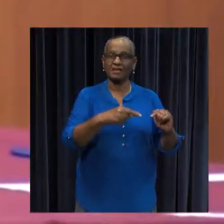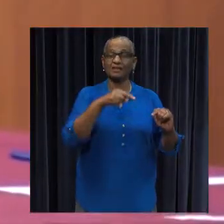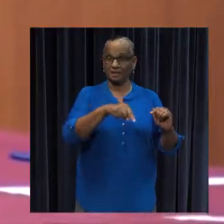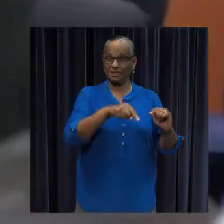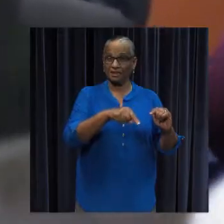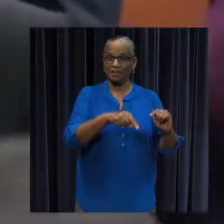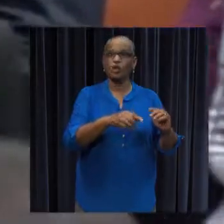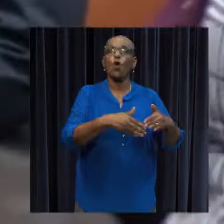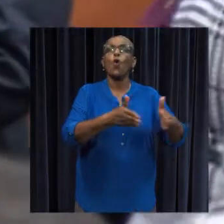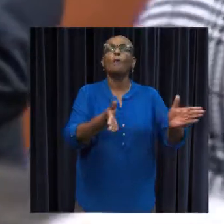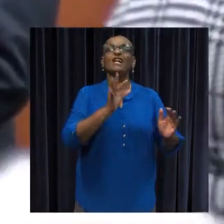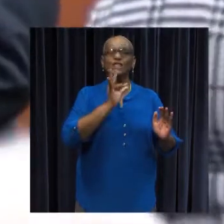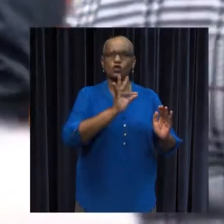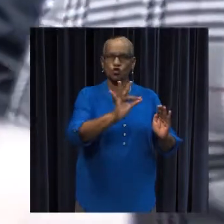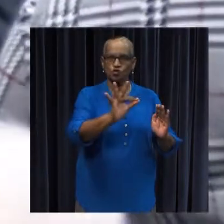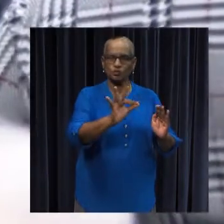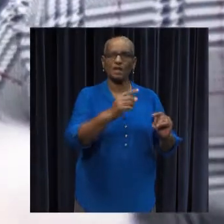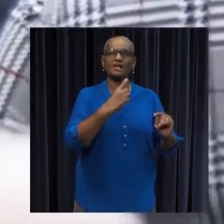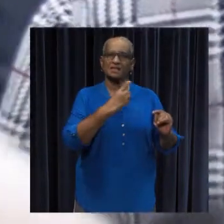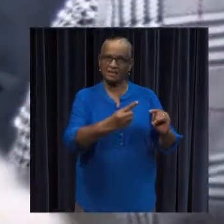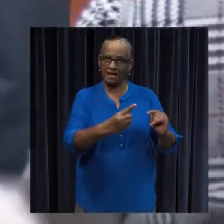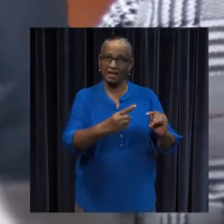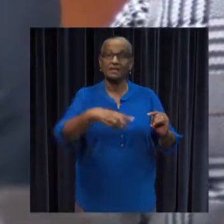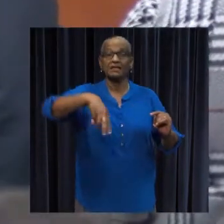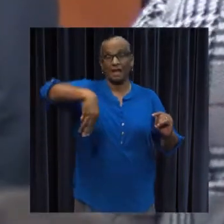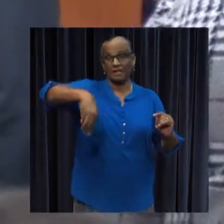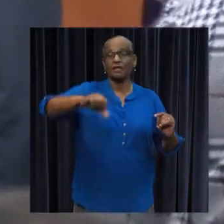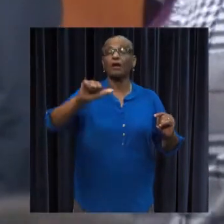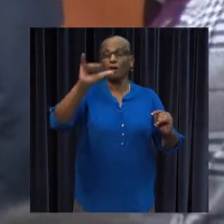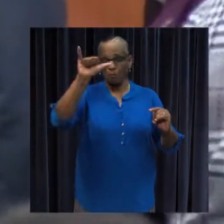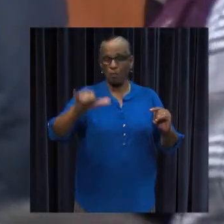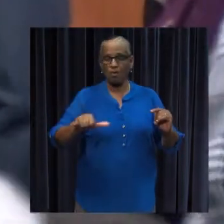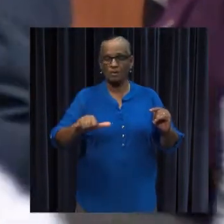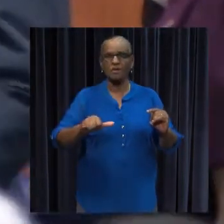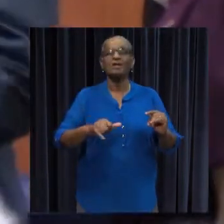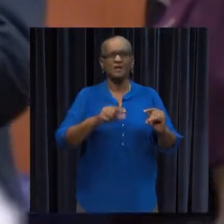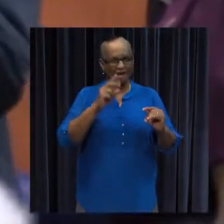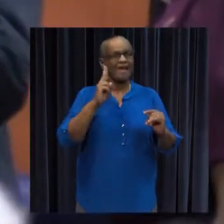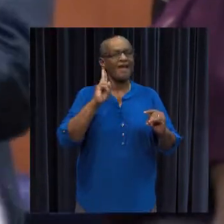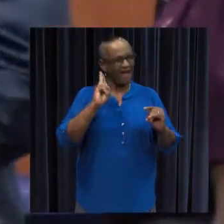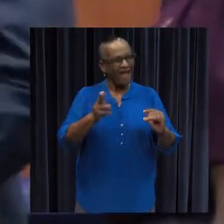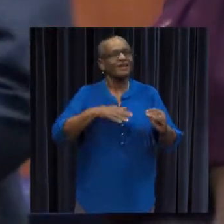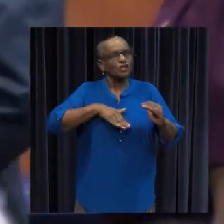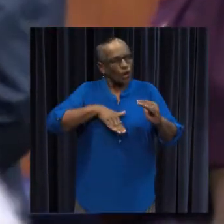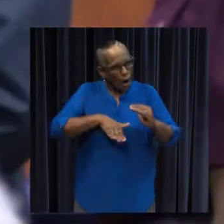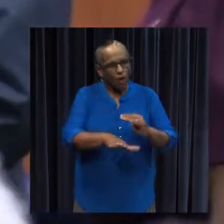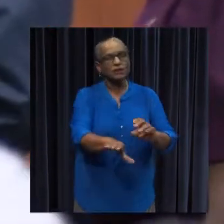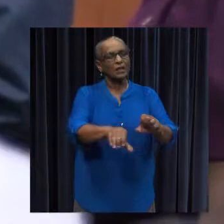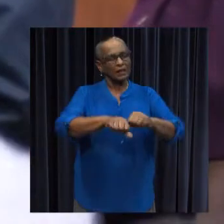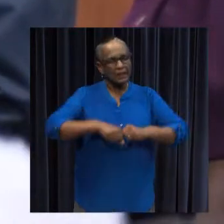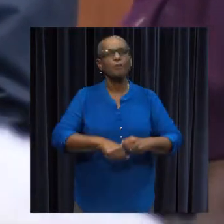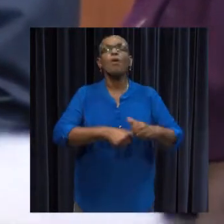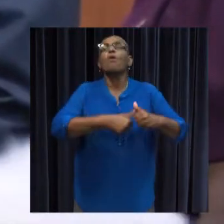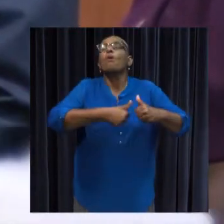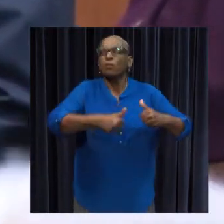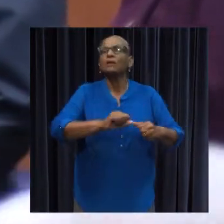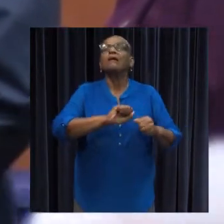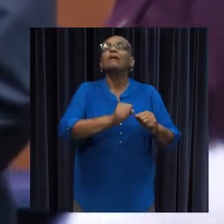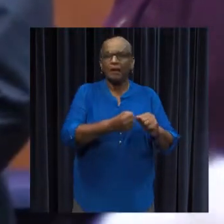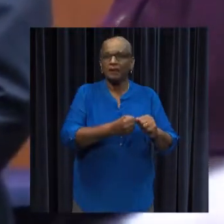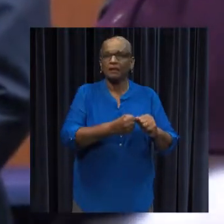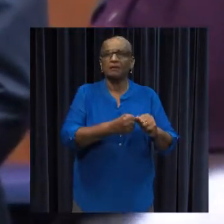Vice President of Suriname, Ashwin Adin, mentioned in his opening speech that Mottley is very